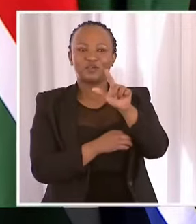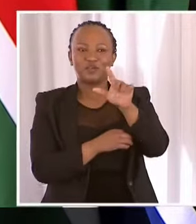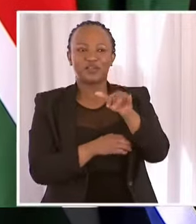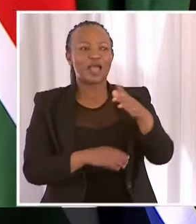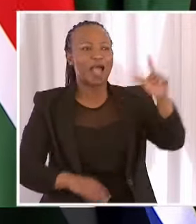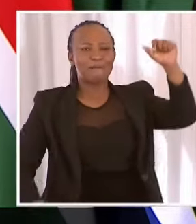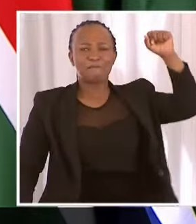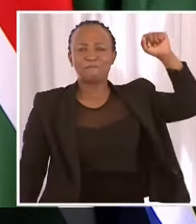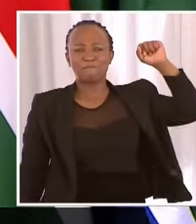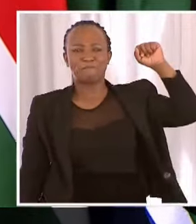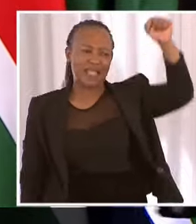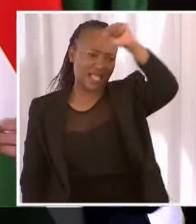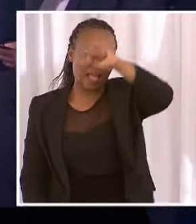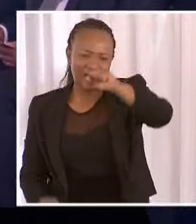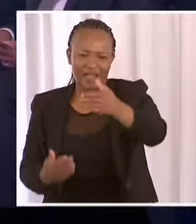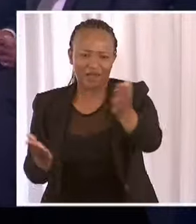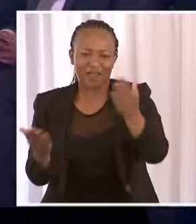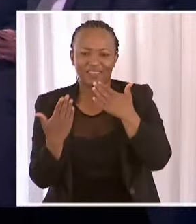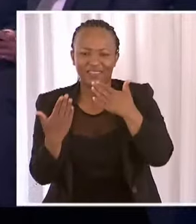Amantla, thank you, comrades.